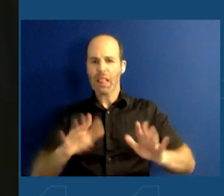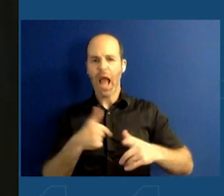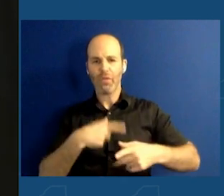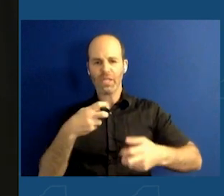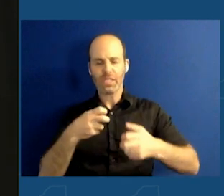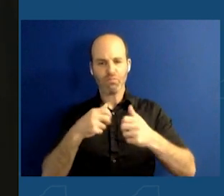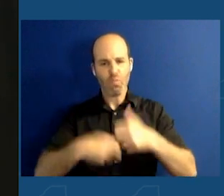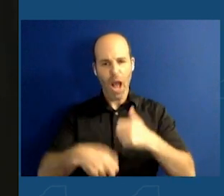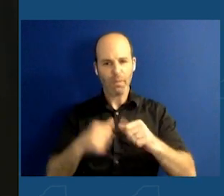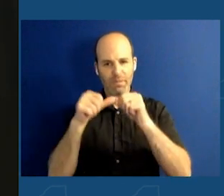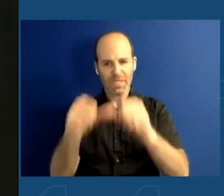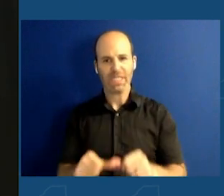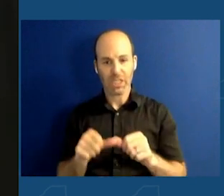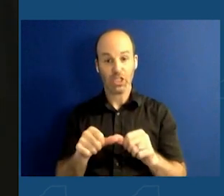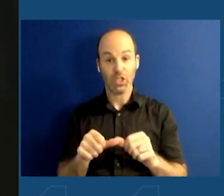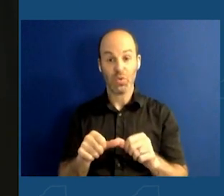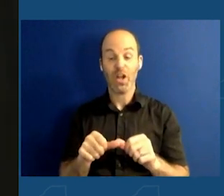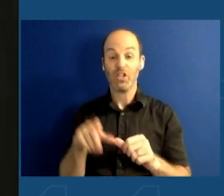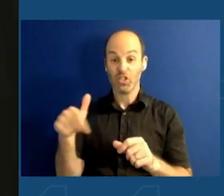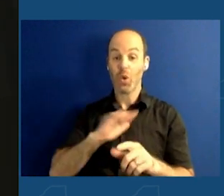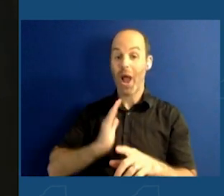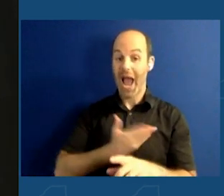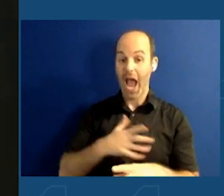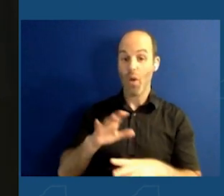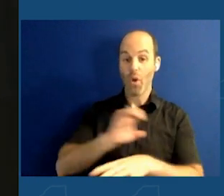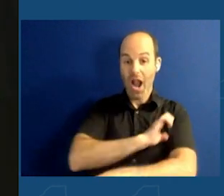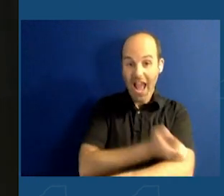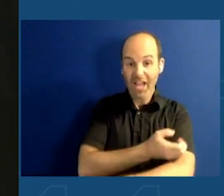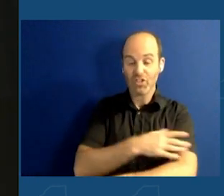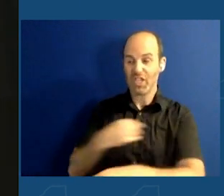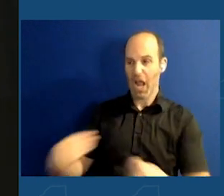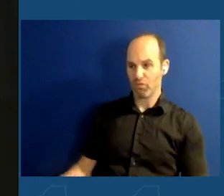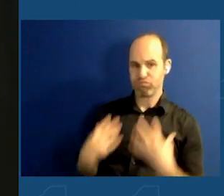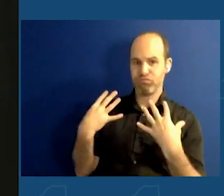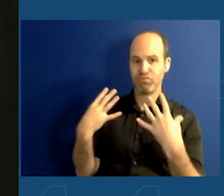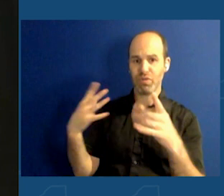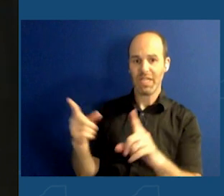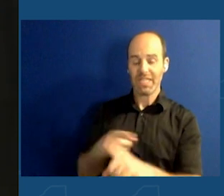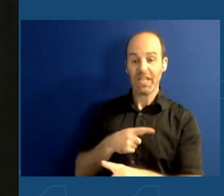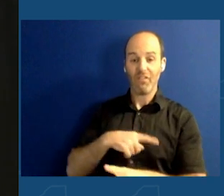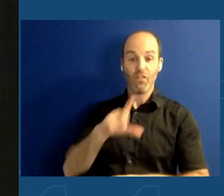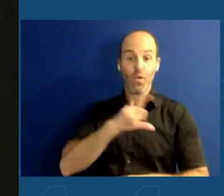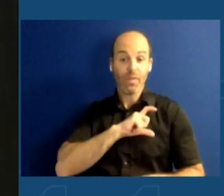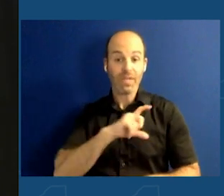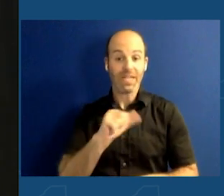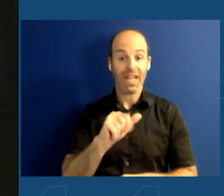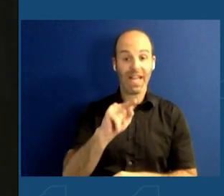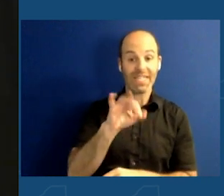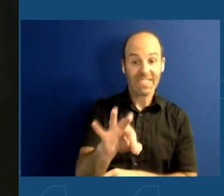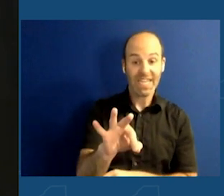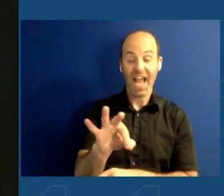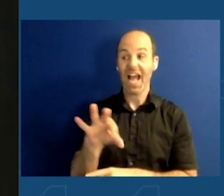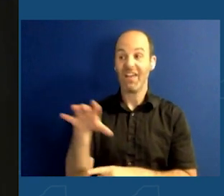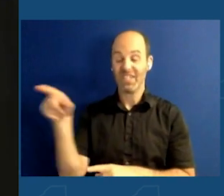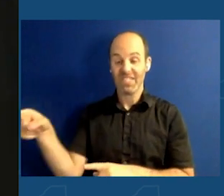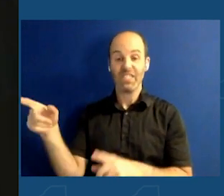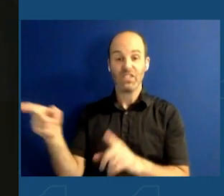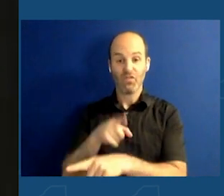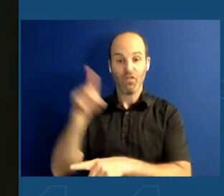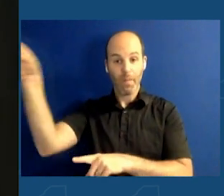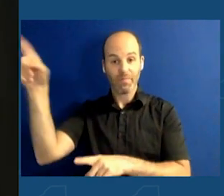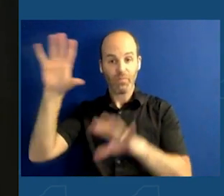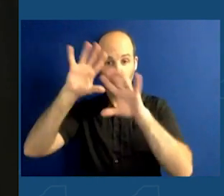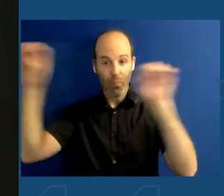where the energy is coming from the ATF and all the other men and women of the law enforcement community as we go after and tackle gun